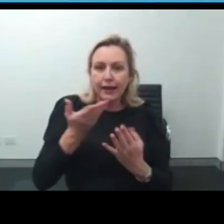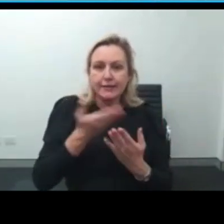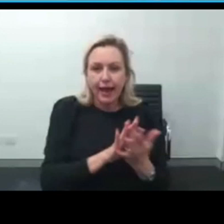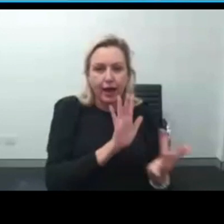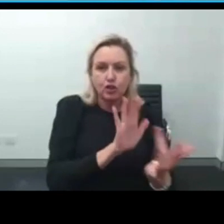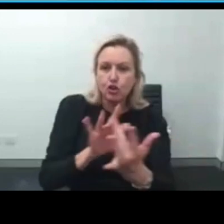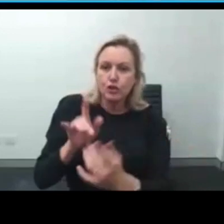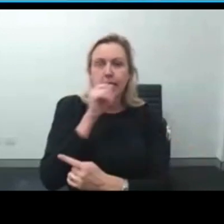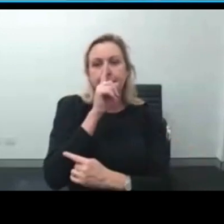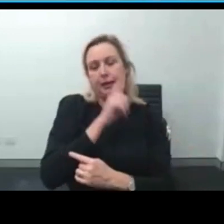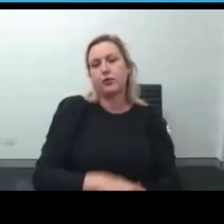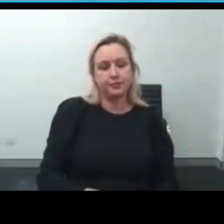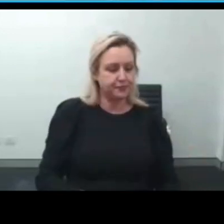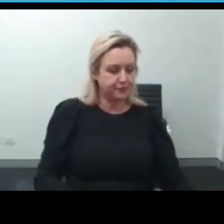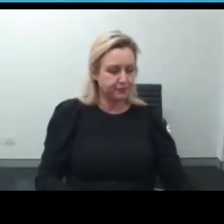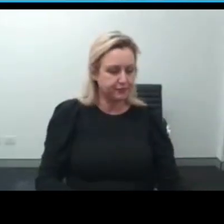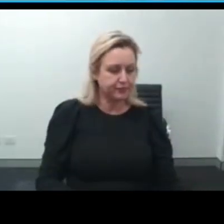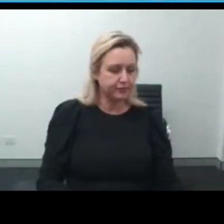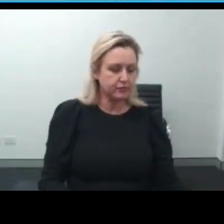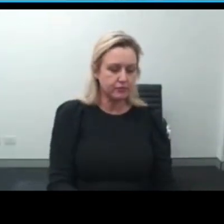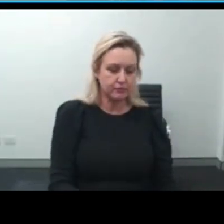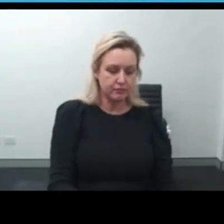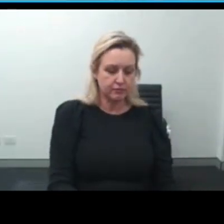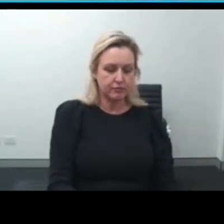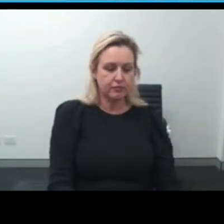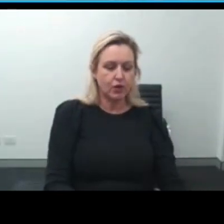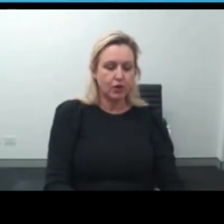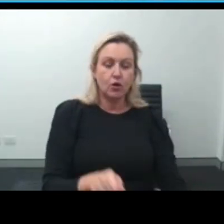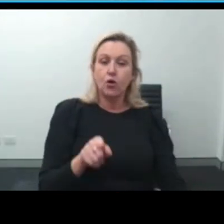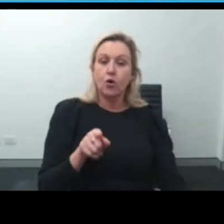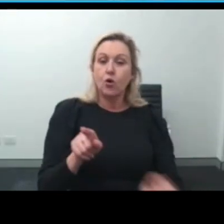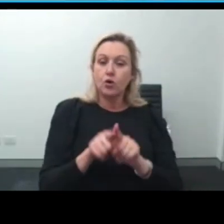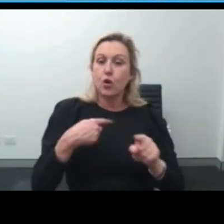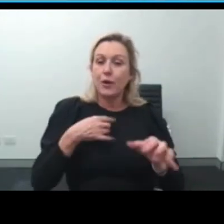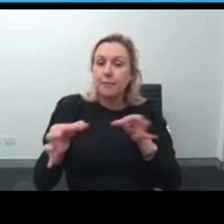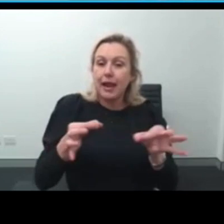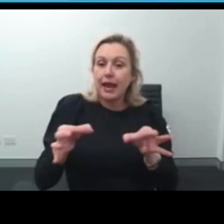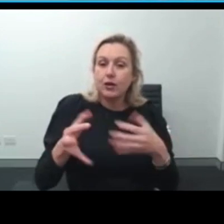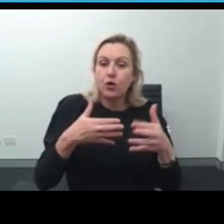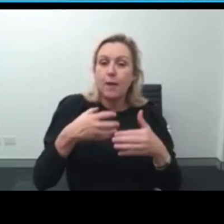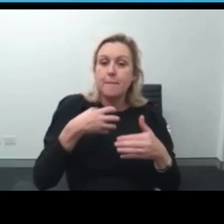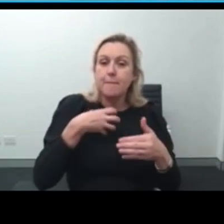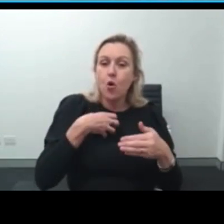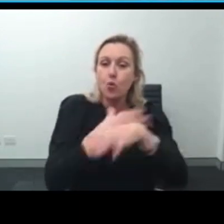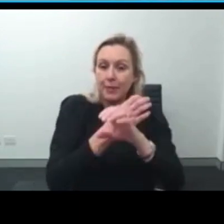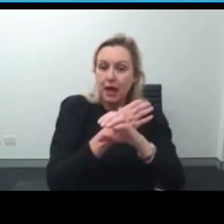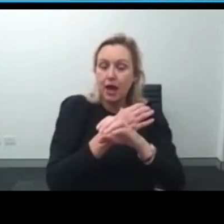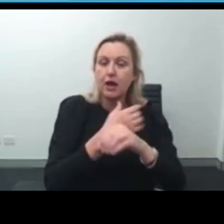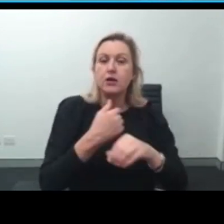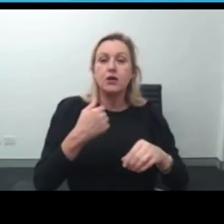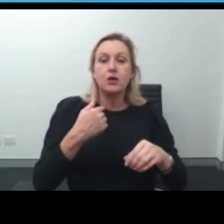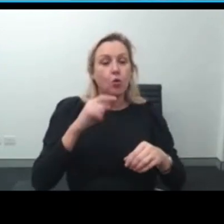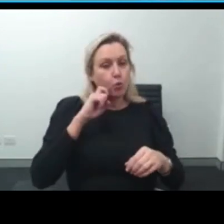and providers. We're also planning more webinars. So we're looking at a provider-focused webinar